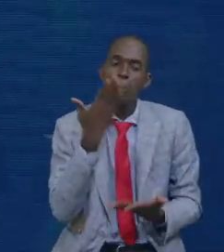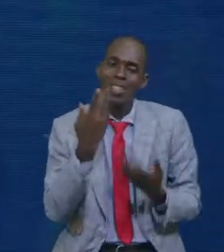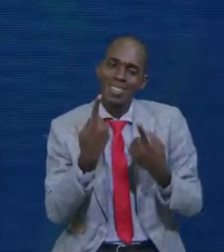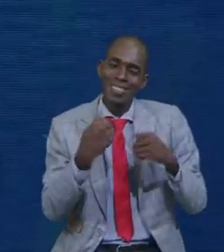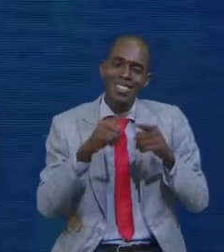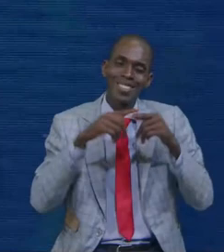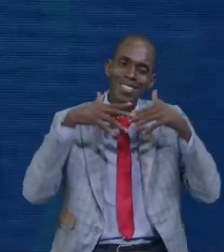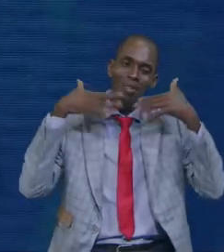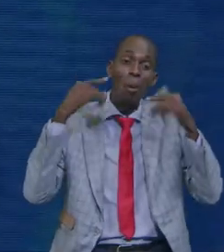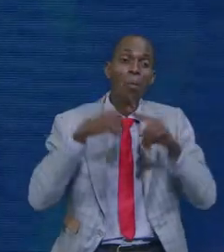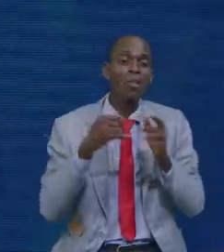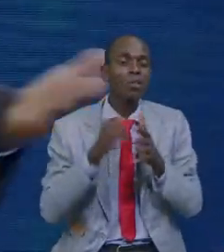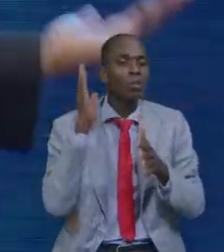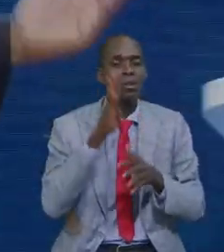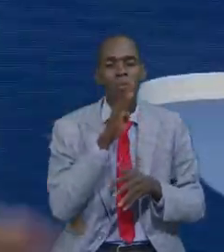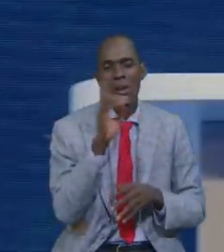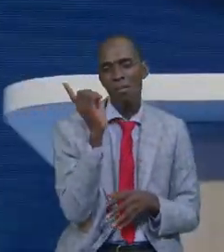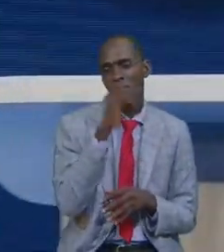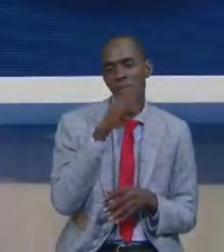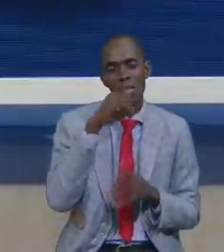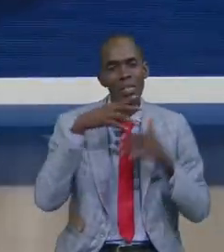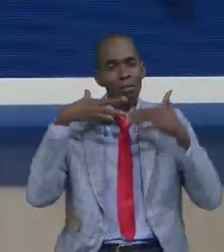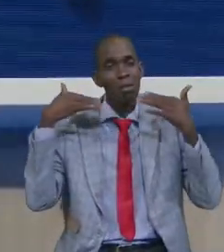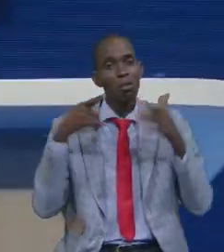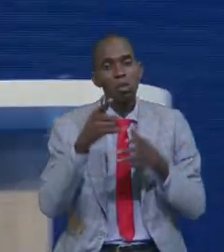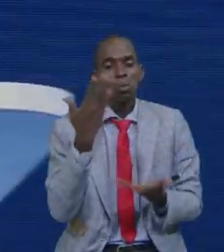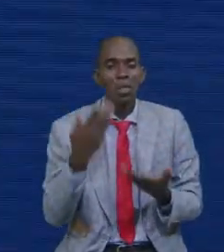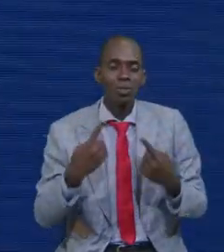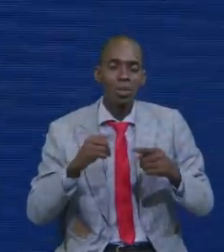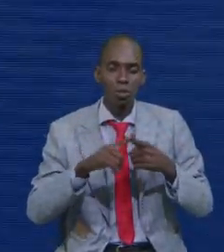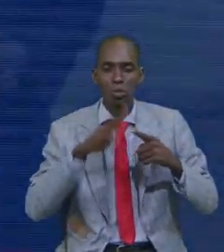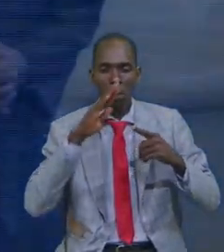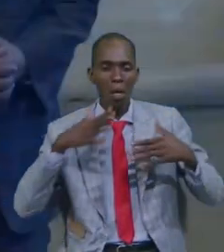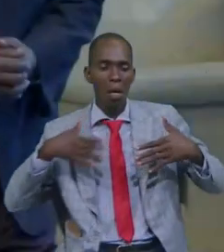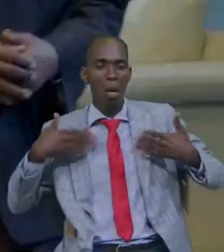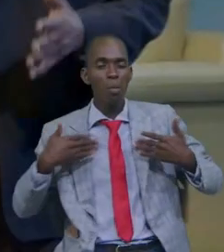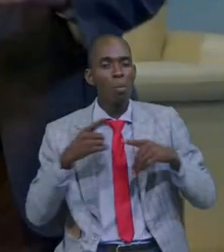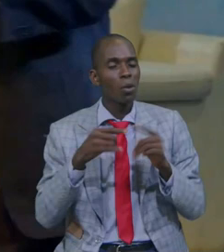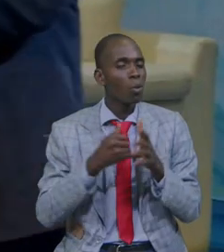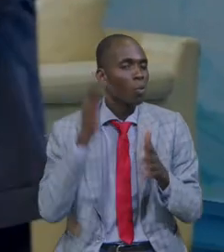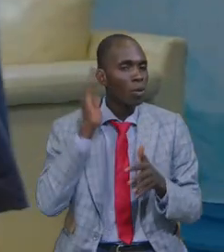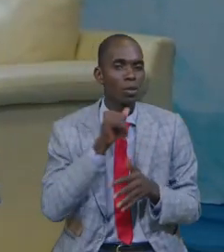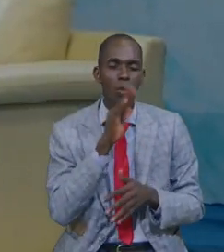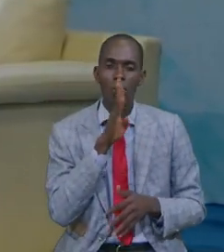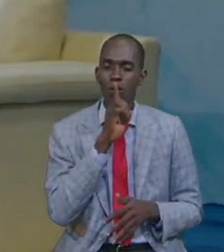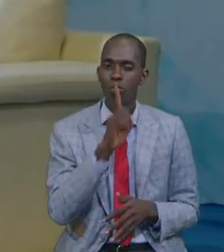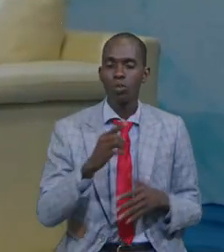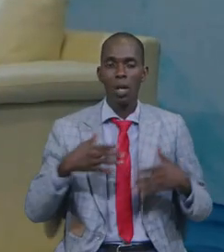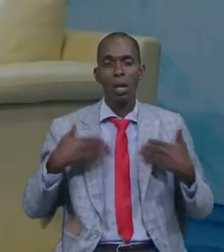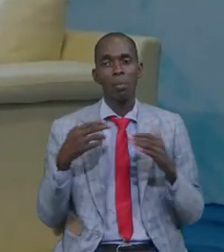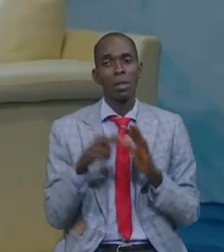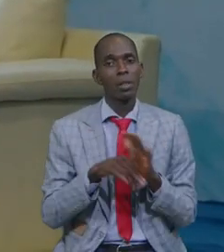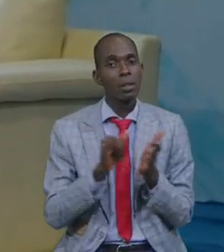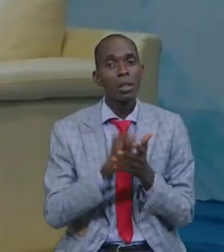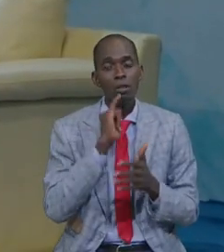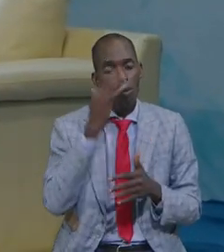a fake smile. And you might try to cheer up, it will not be real. That's the reason why I'm calling